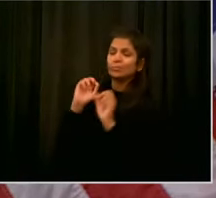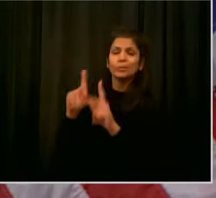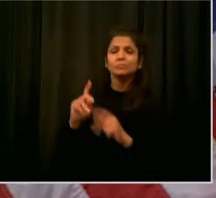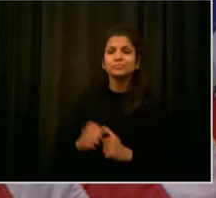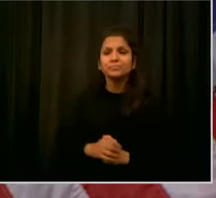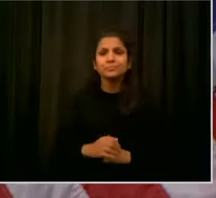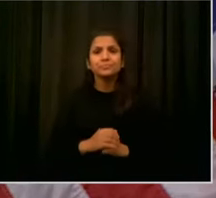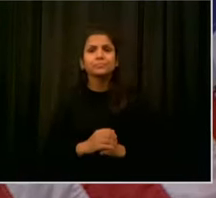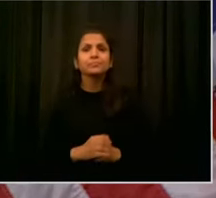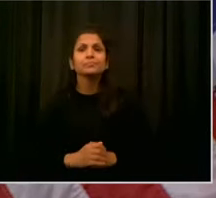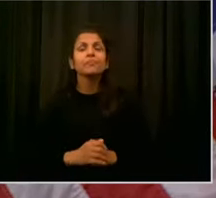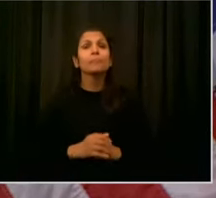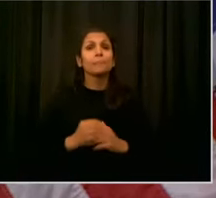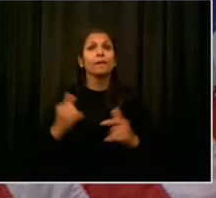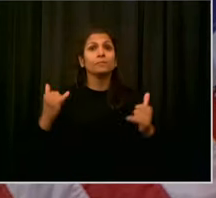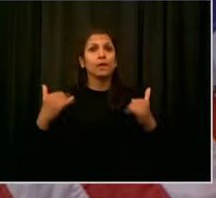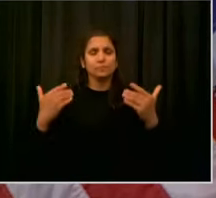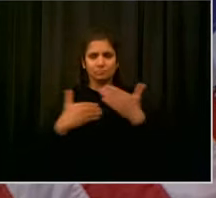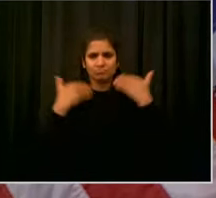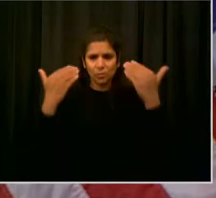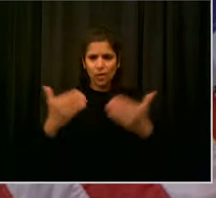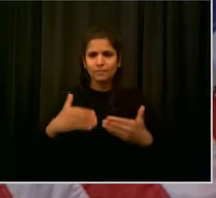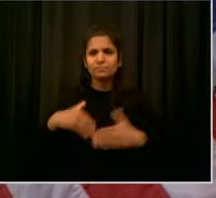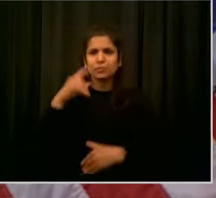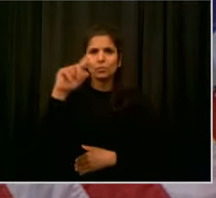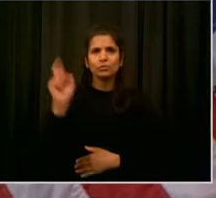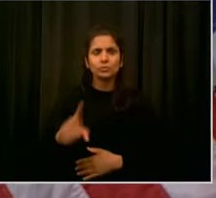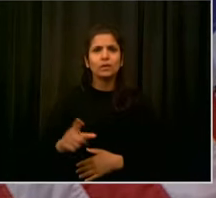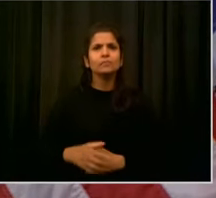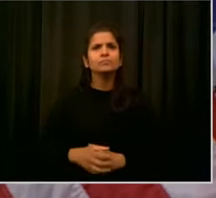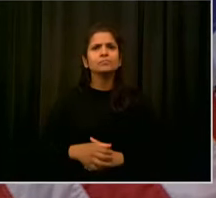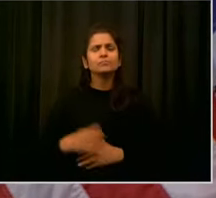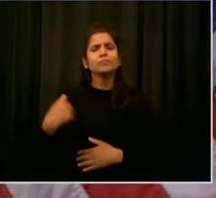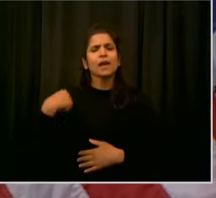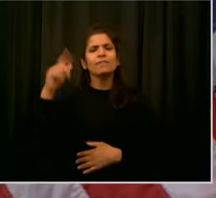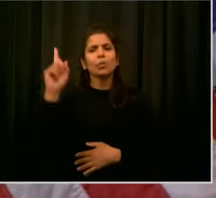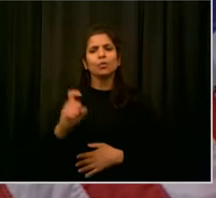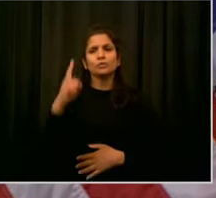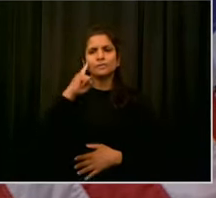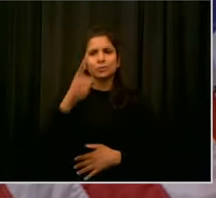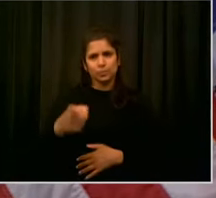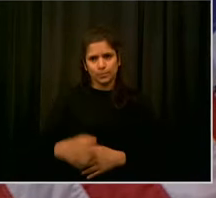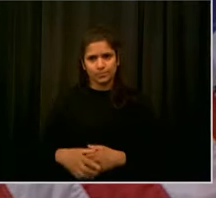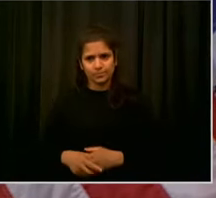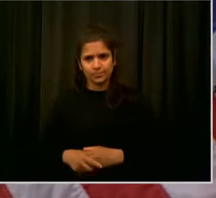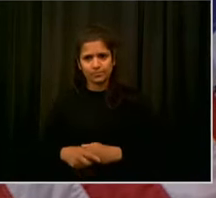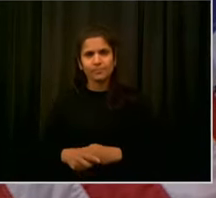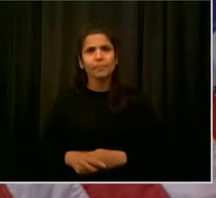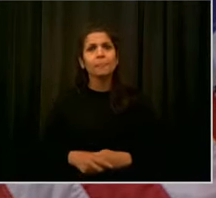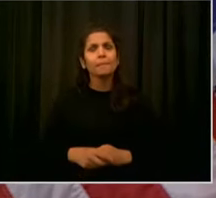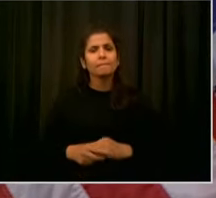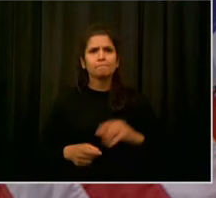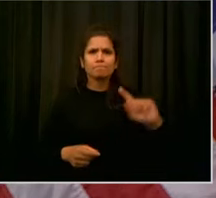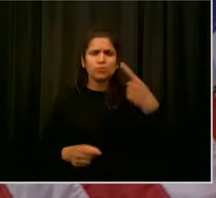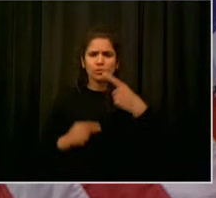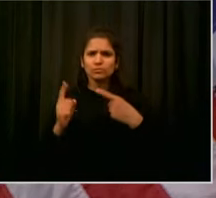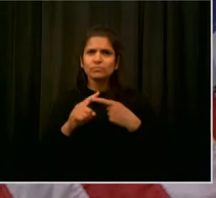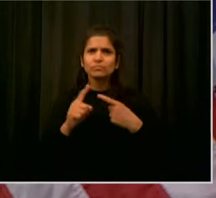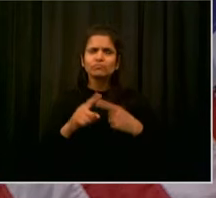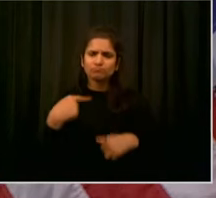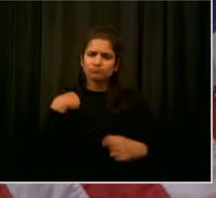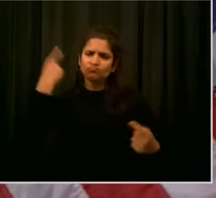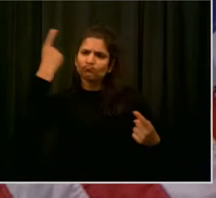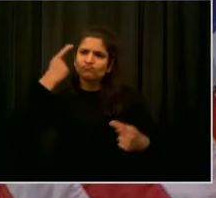Hi, Mr. Mayor. Two questions for you. First, I was wondering if you or the commissioner could at